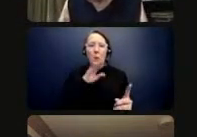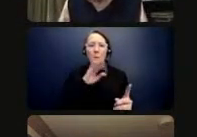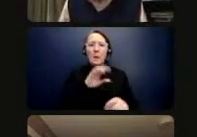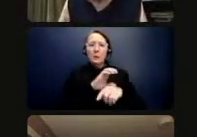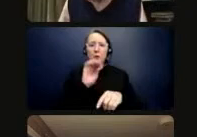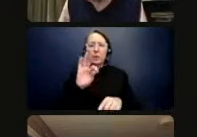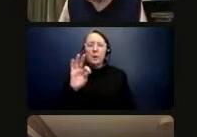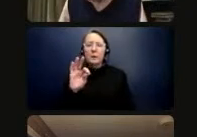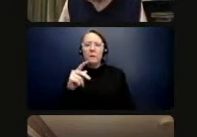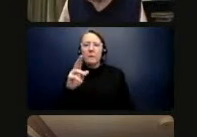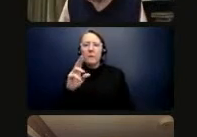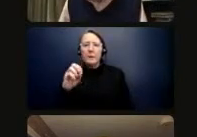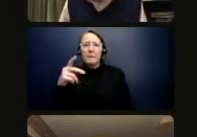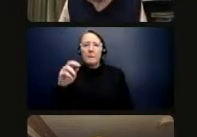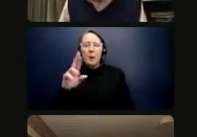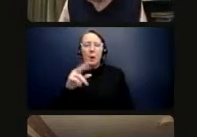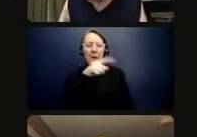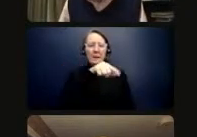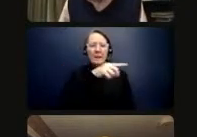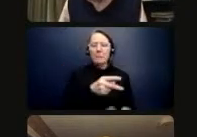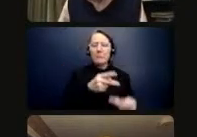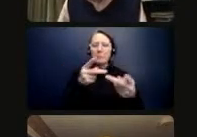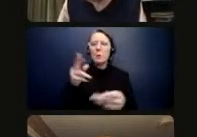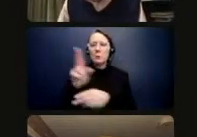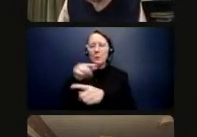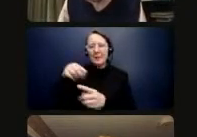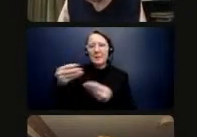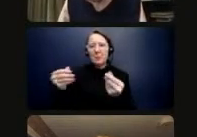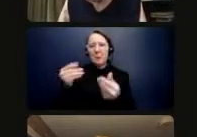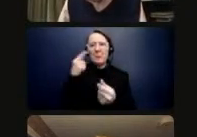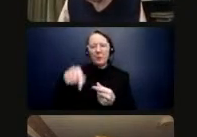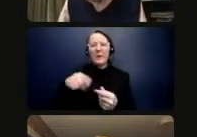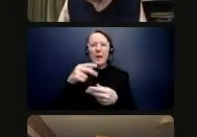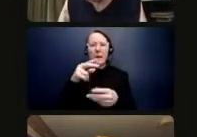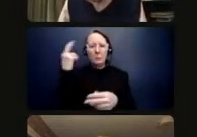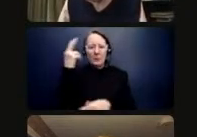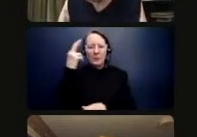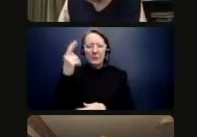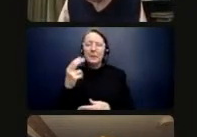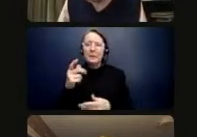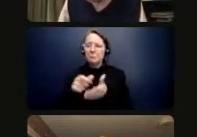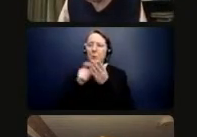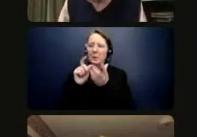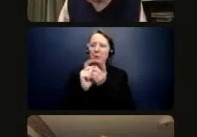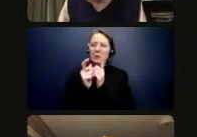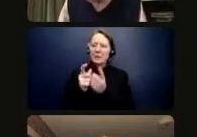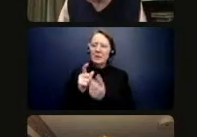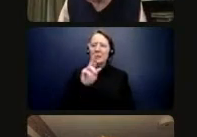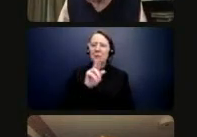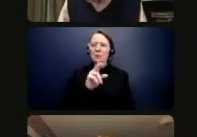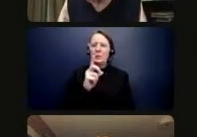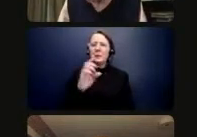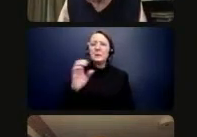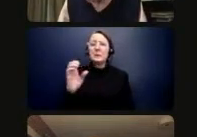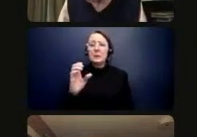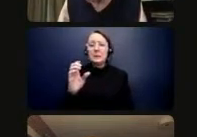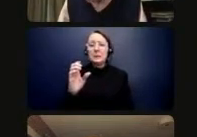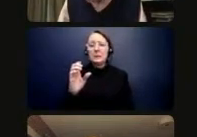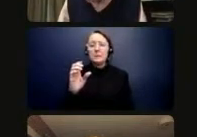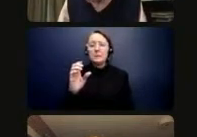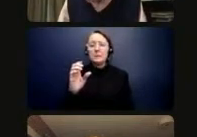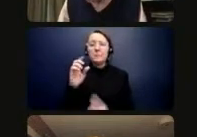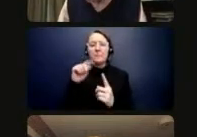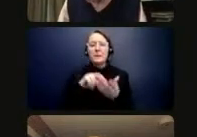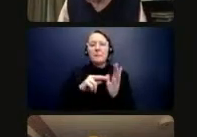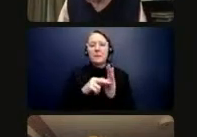would propose using this property for this purpose. It would require some changes in the UDC, which are